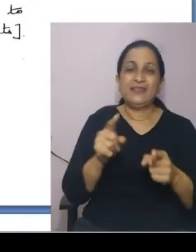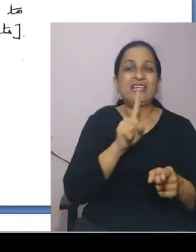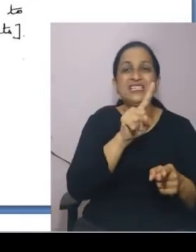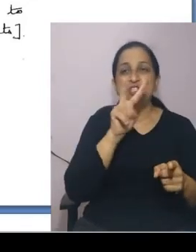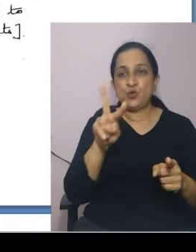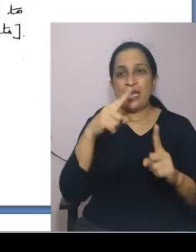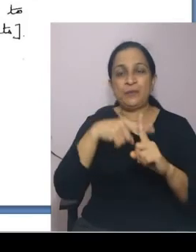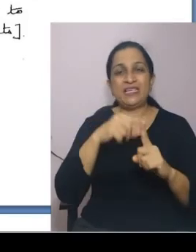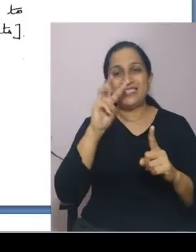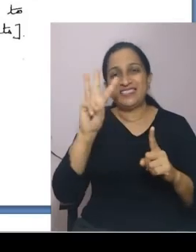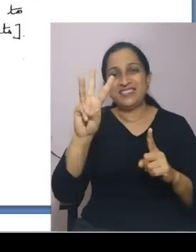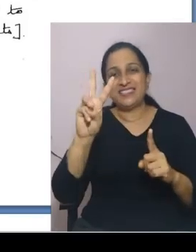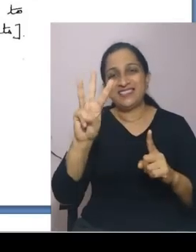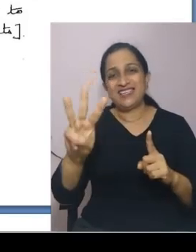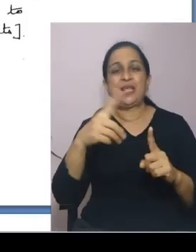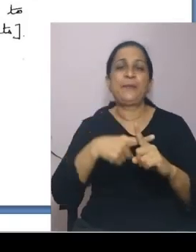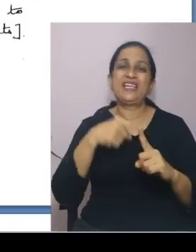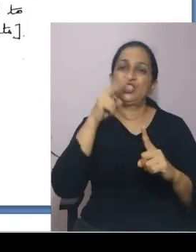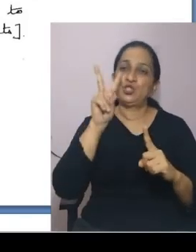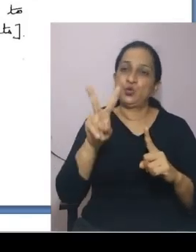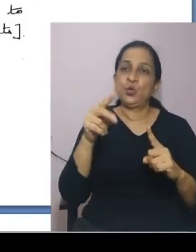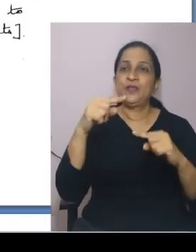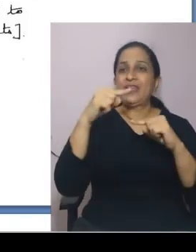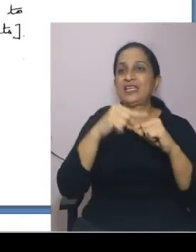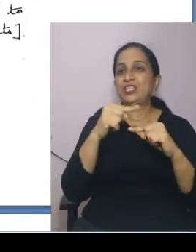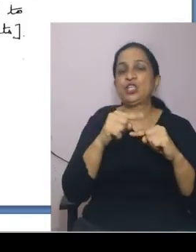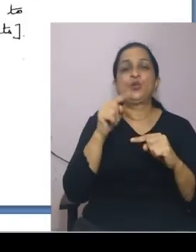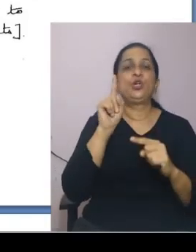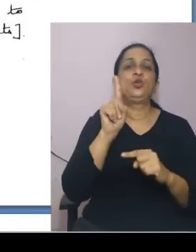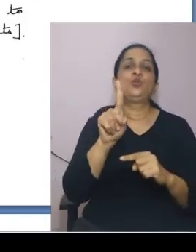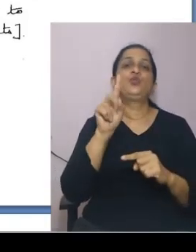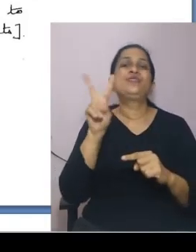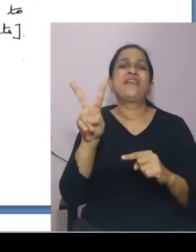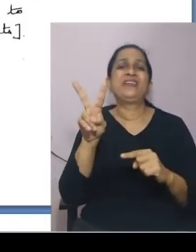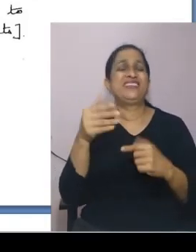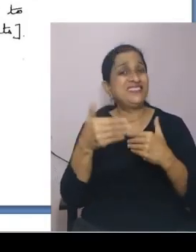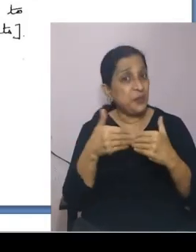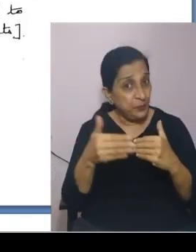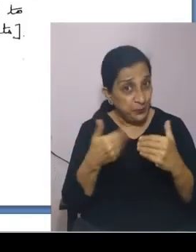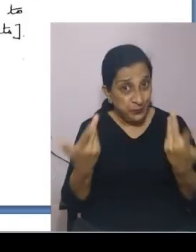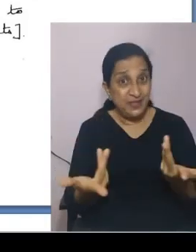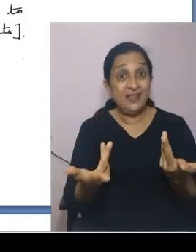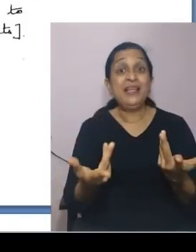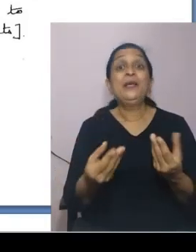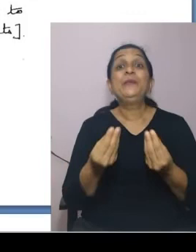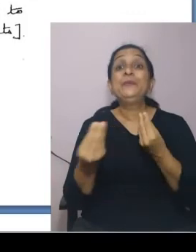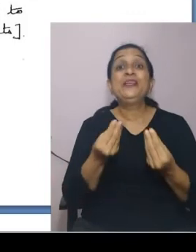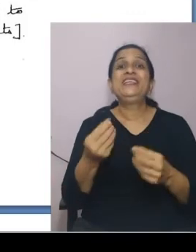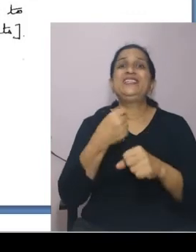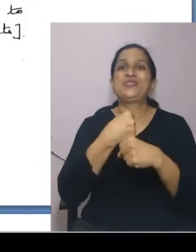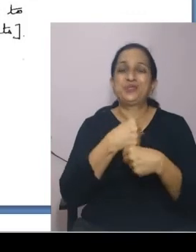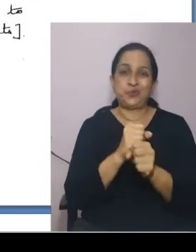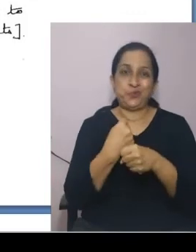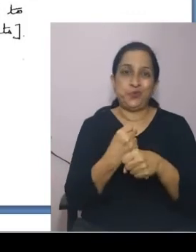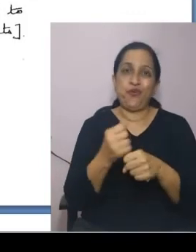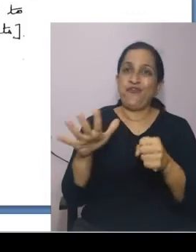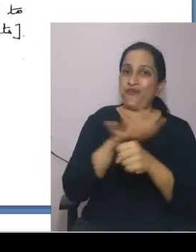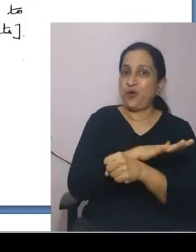into 1, 2. It is equal to 17.